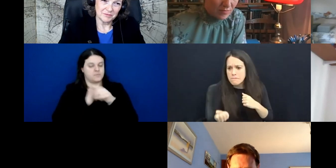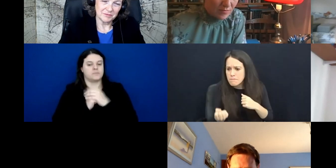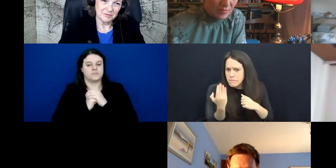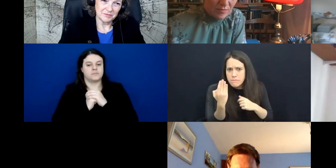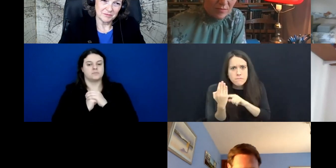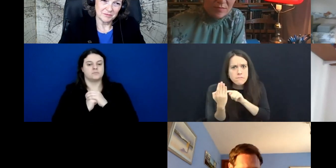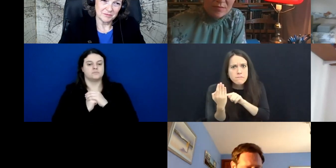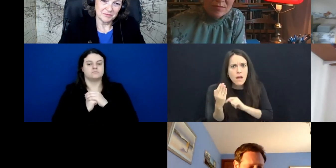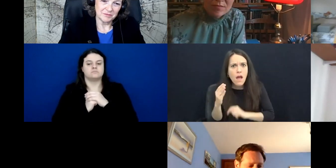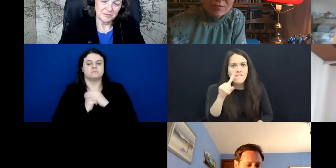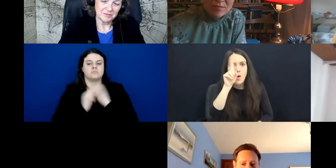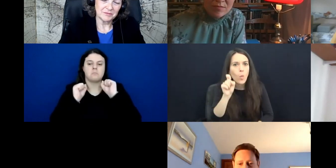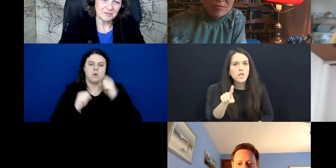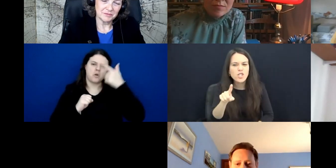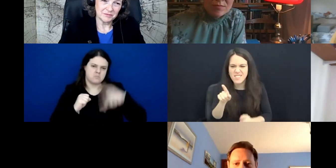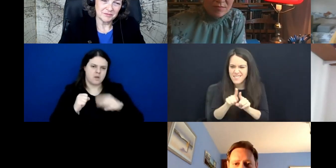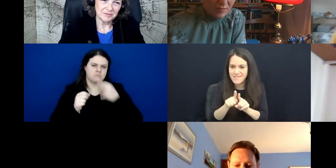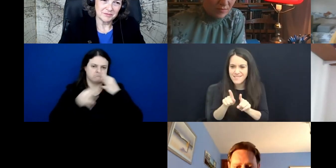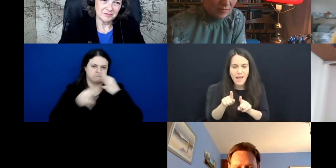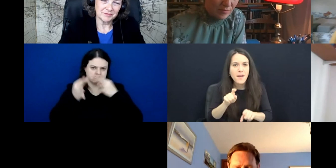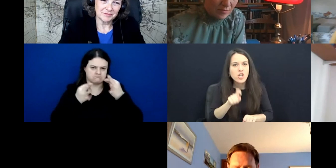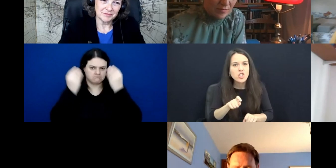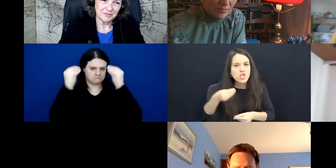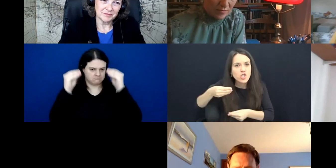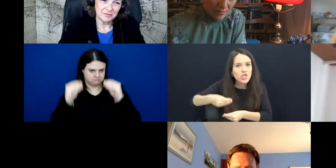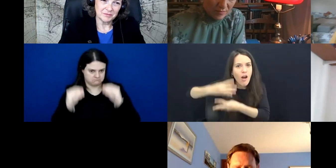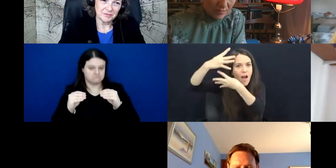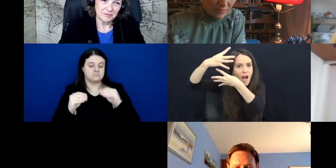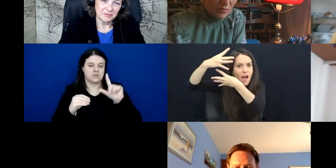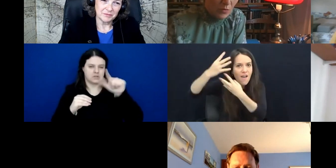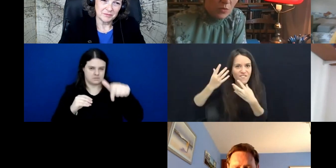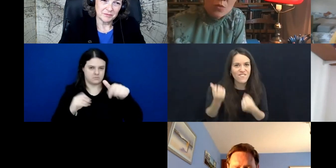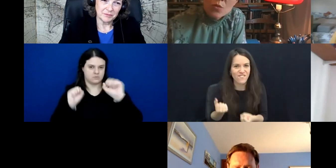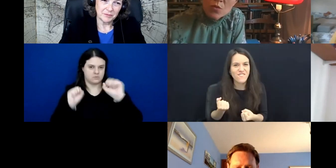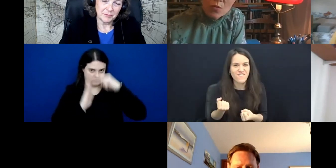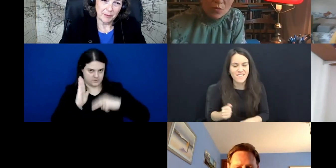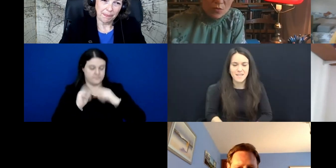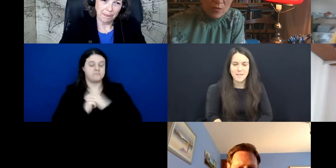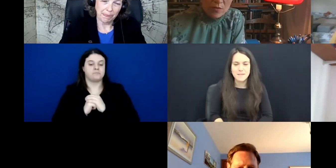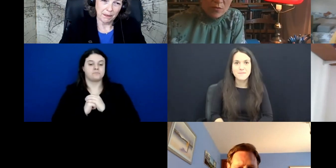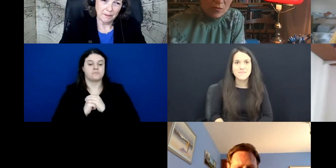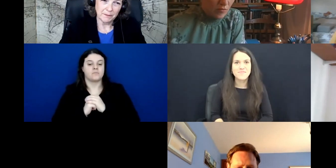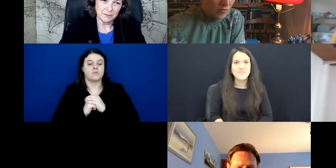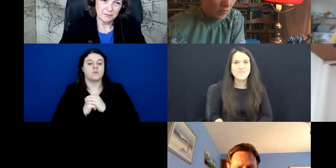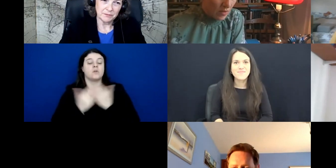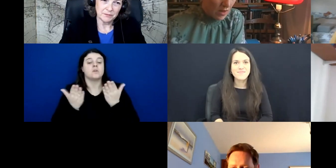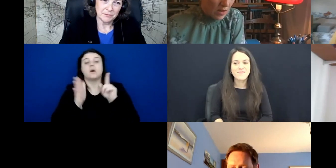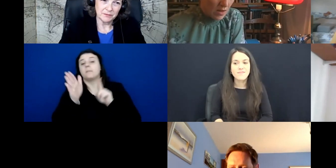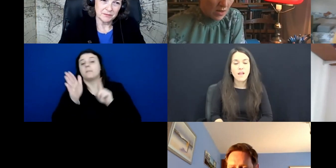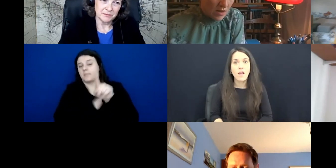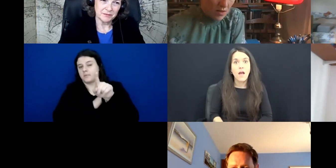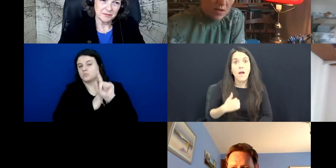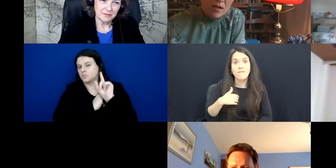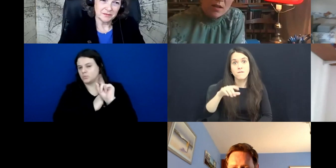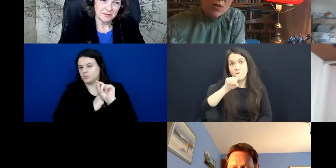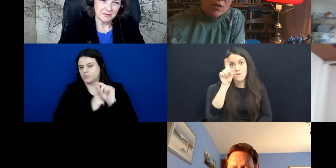may have a few comments in the chat, which we can come to afterwards. But our fourth question